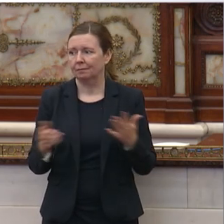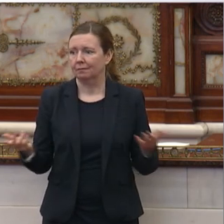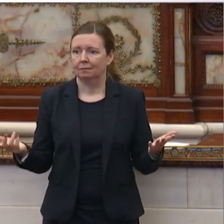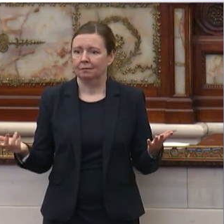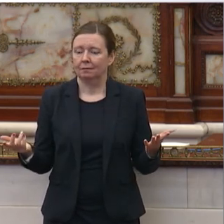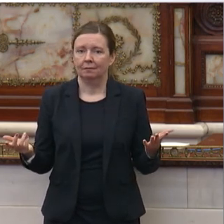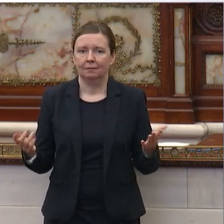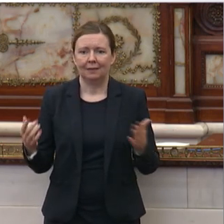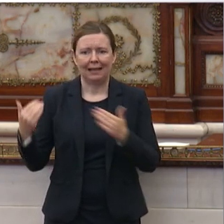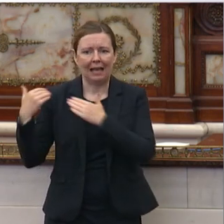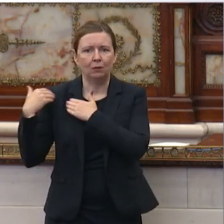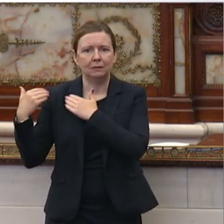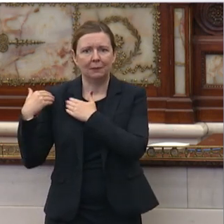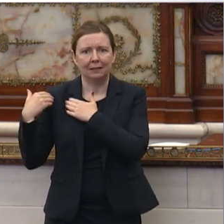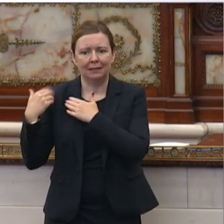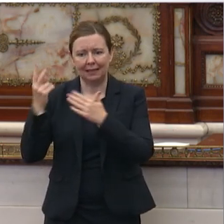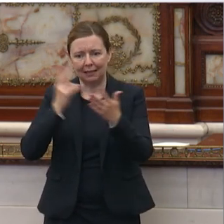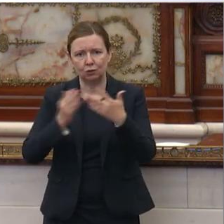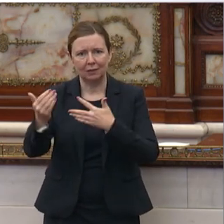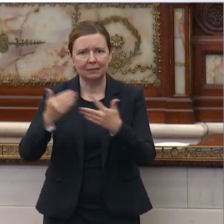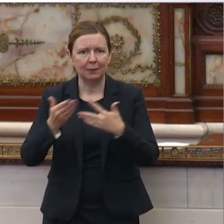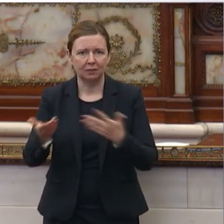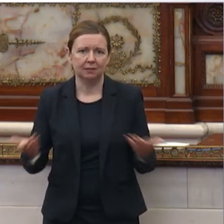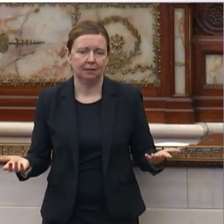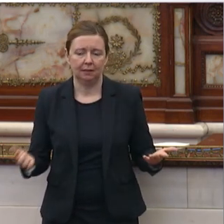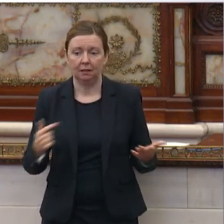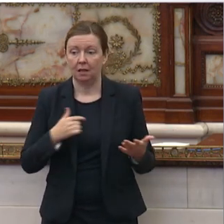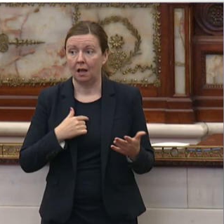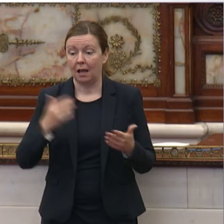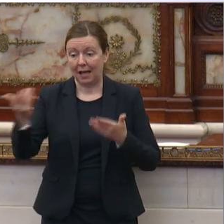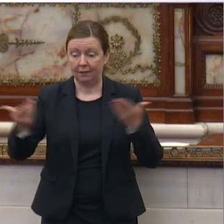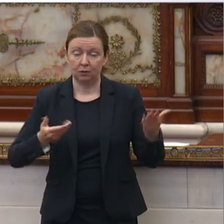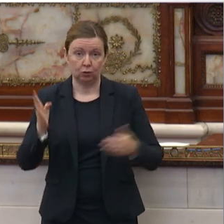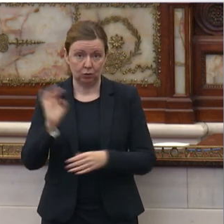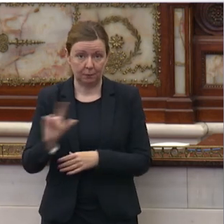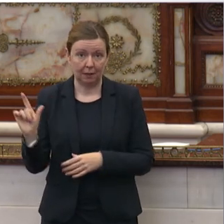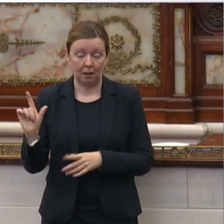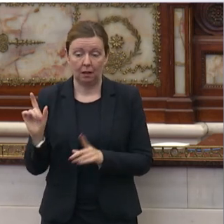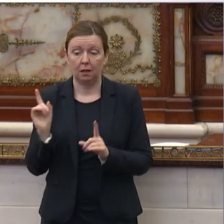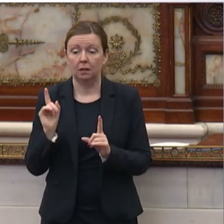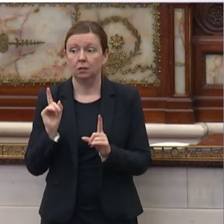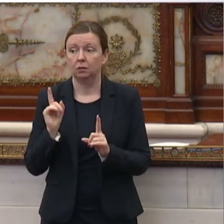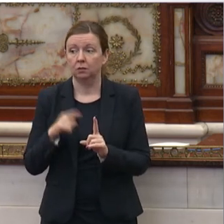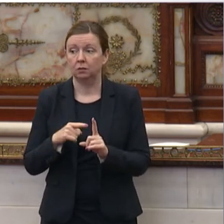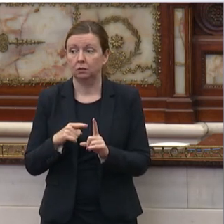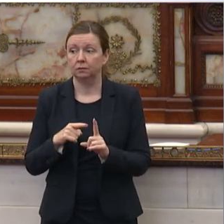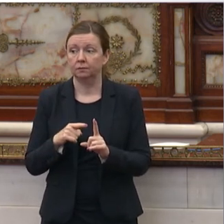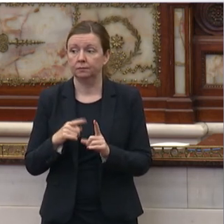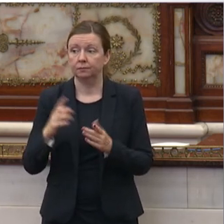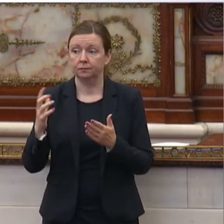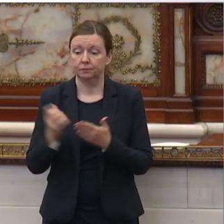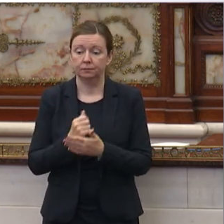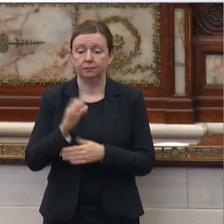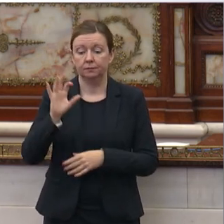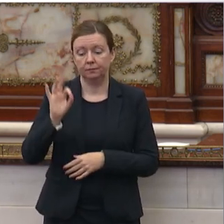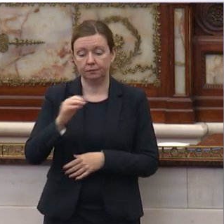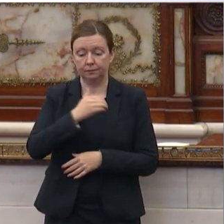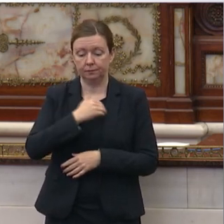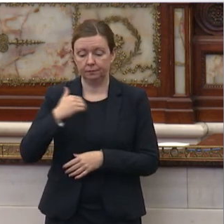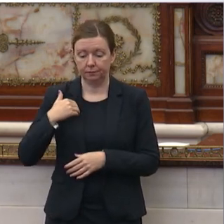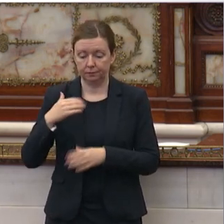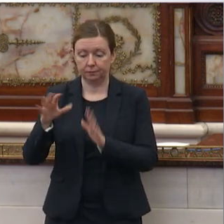and accountability and transparency. I have introduced a bill to take the 9-member appointed